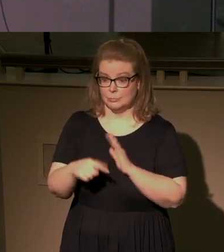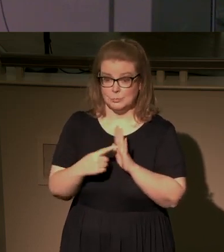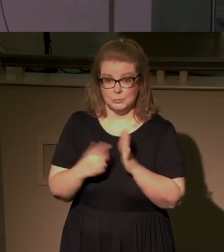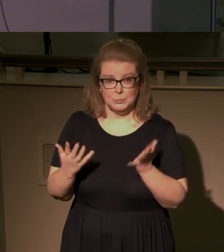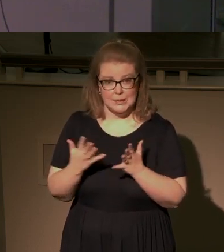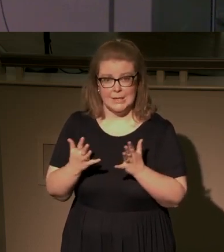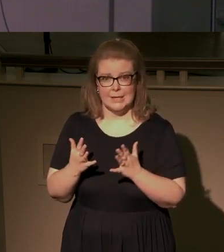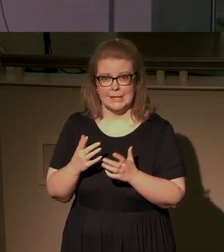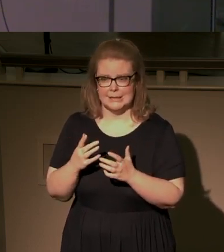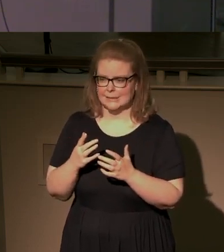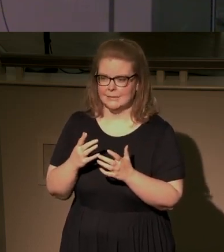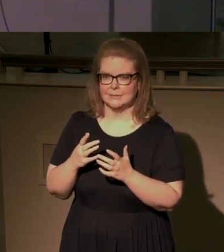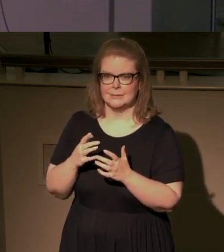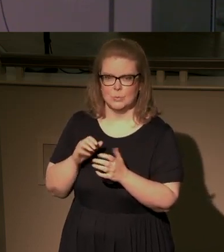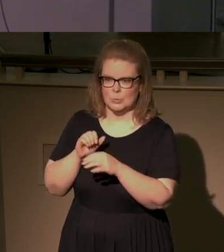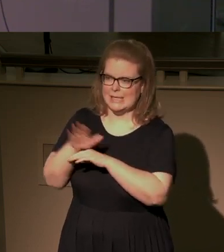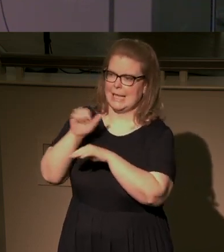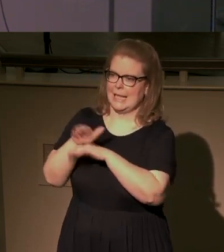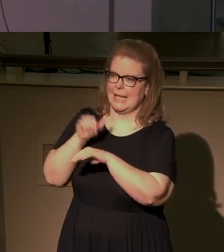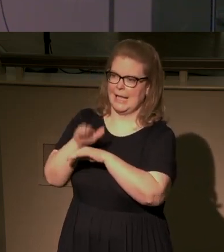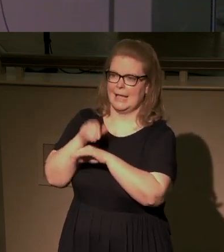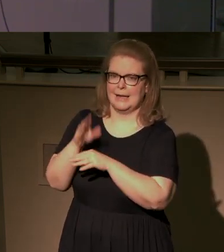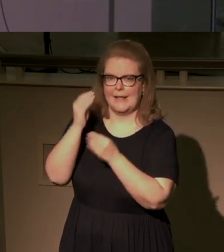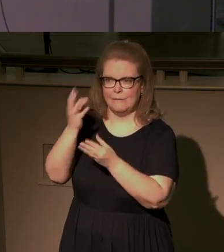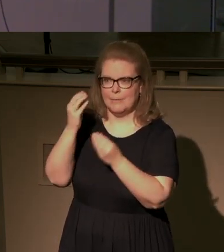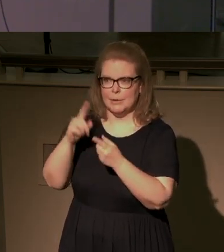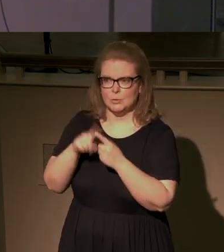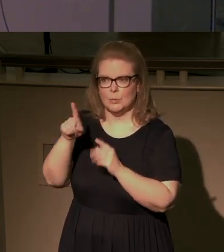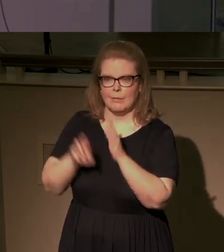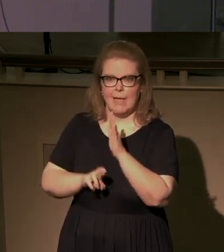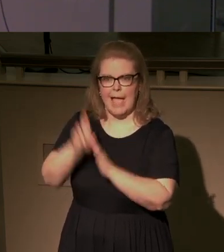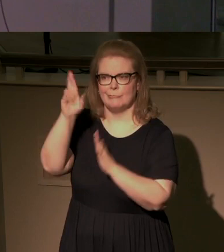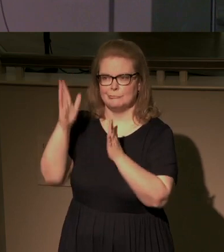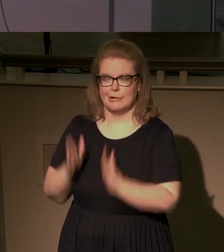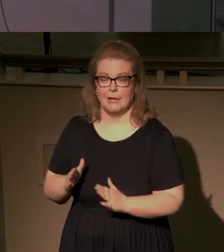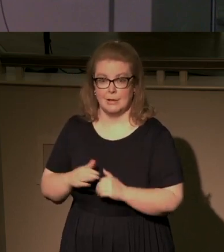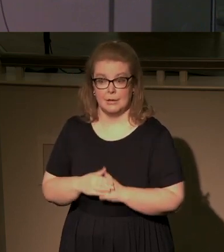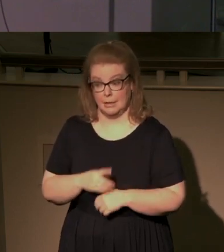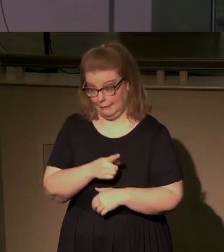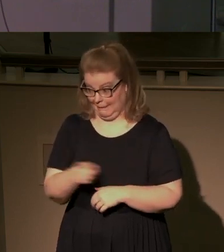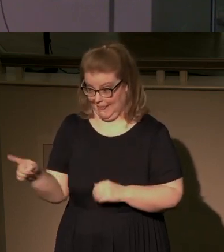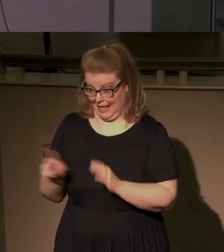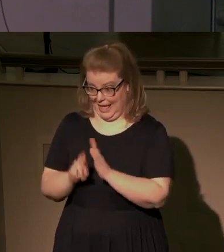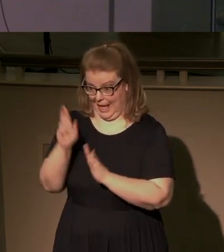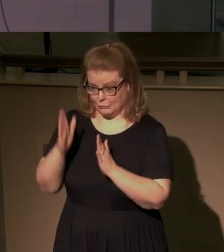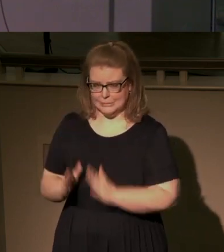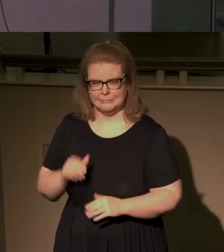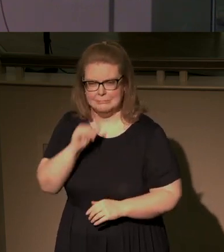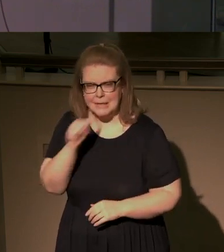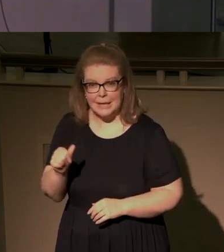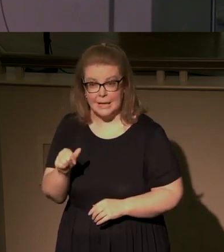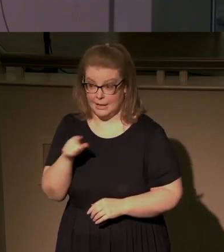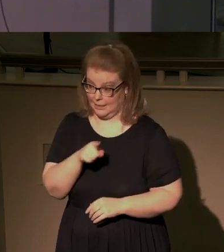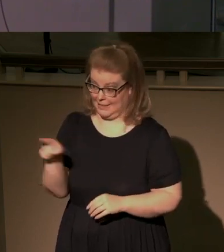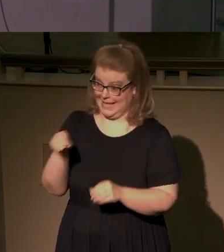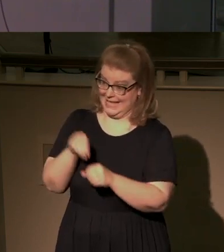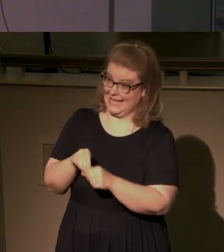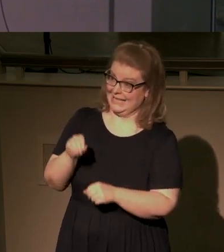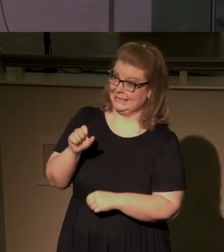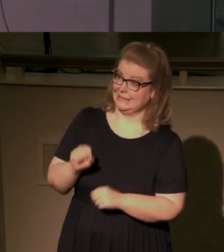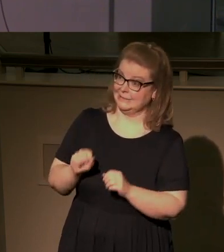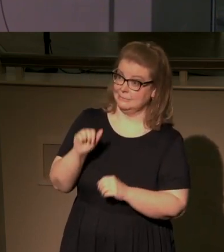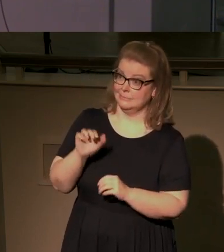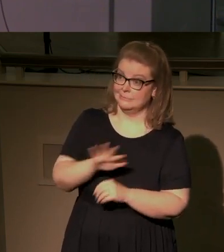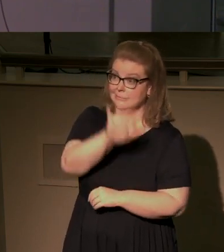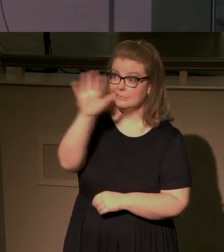up data to the astronauts, because they're not astronauts. They're not in space. They're not on the shuttle at the time,